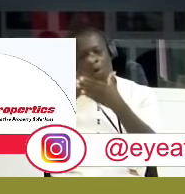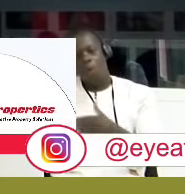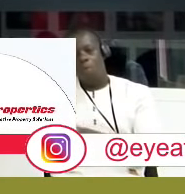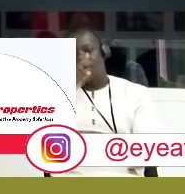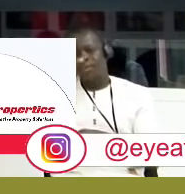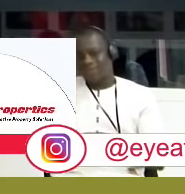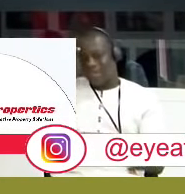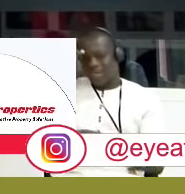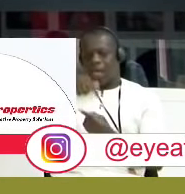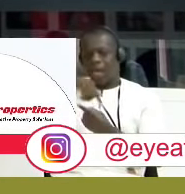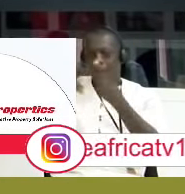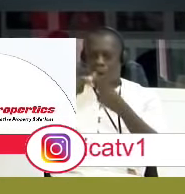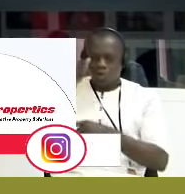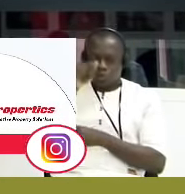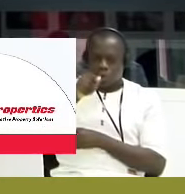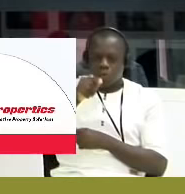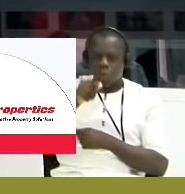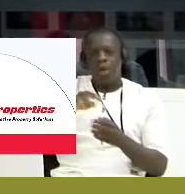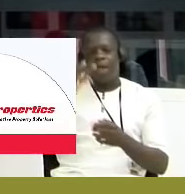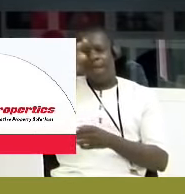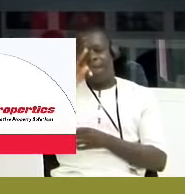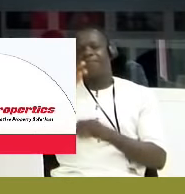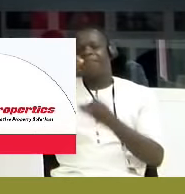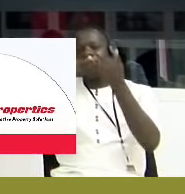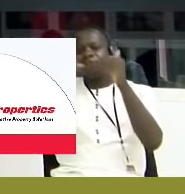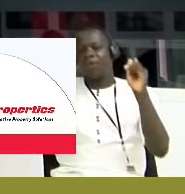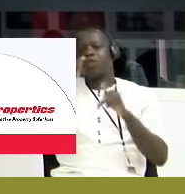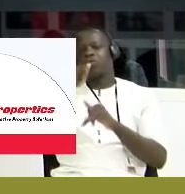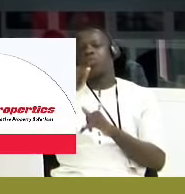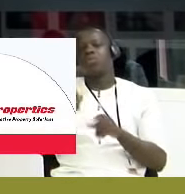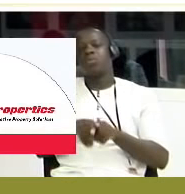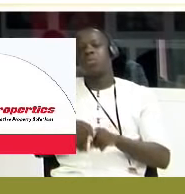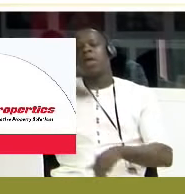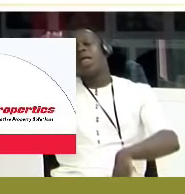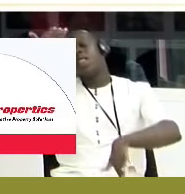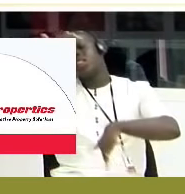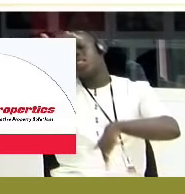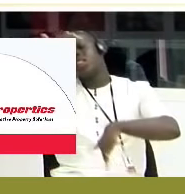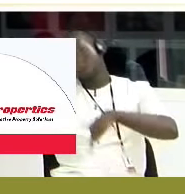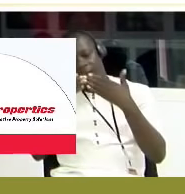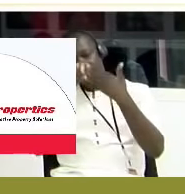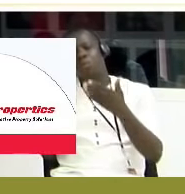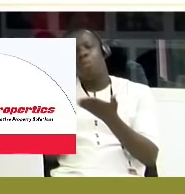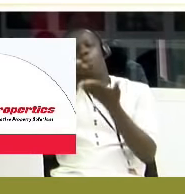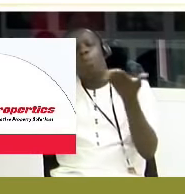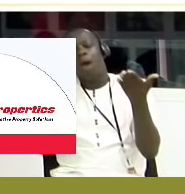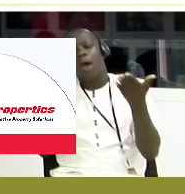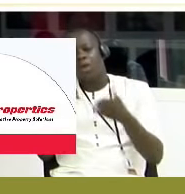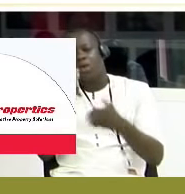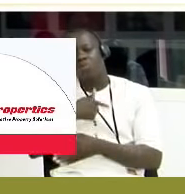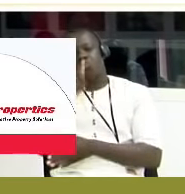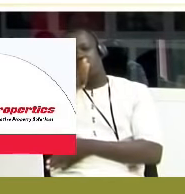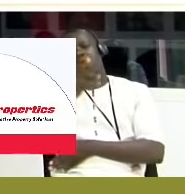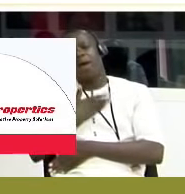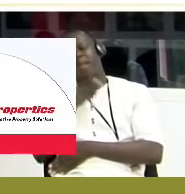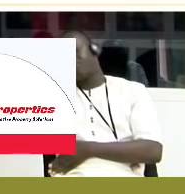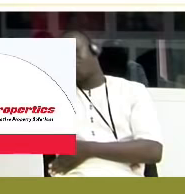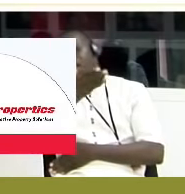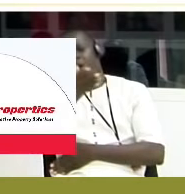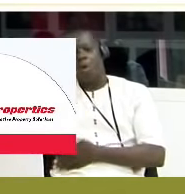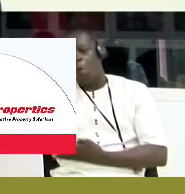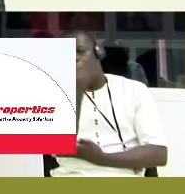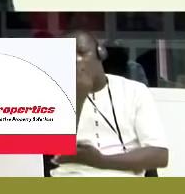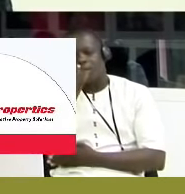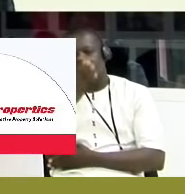you if you were to be released? No, they will never tell you why you were there. They will just say, we came to visit you and